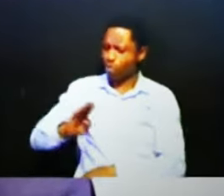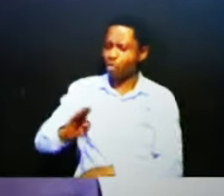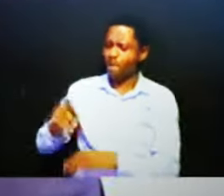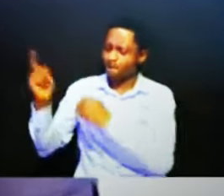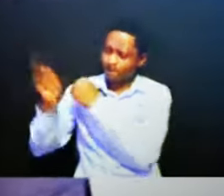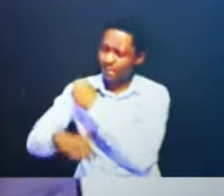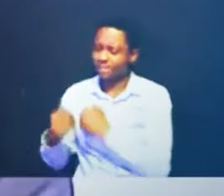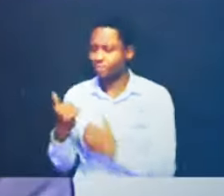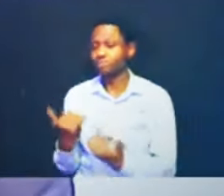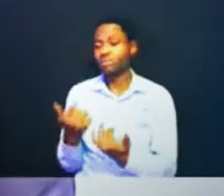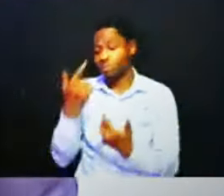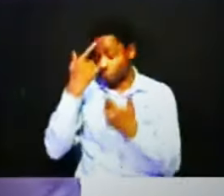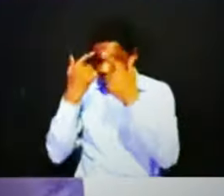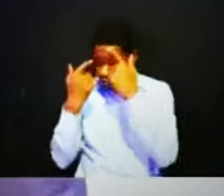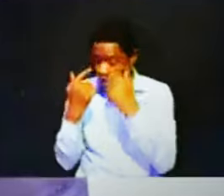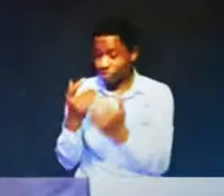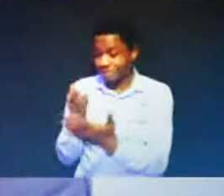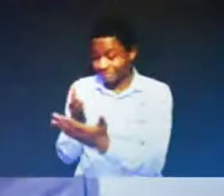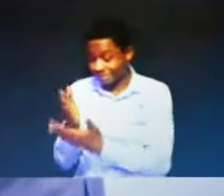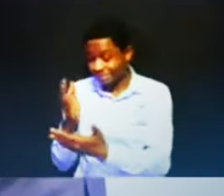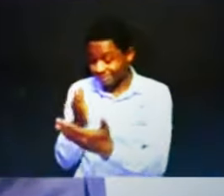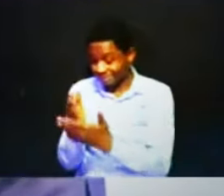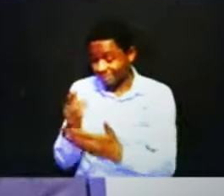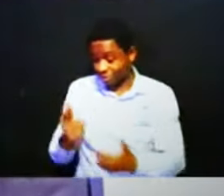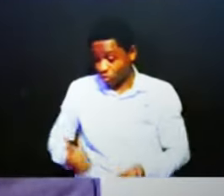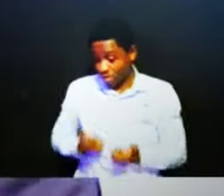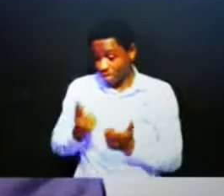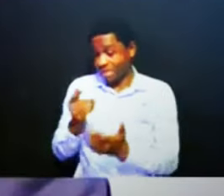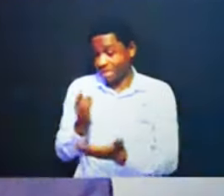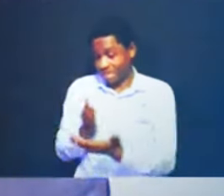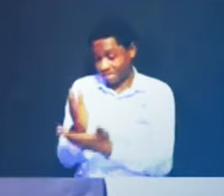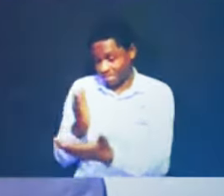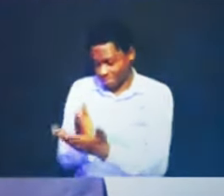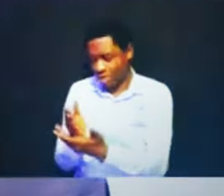Because righteousness will exalt a nation.